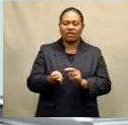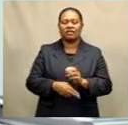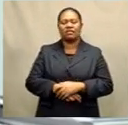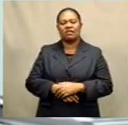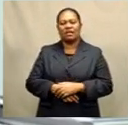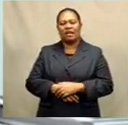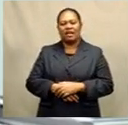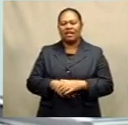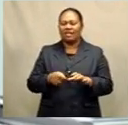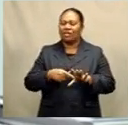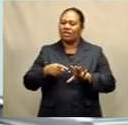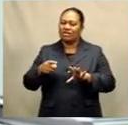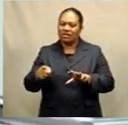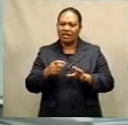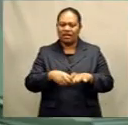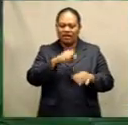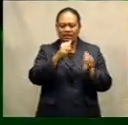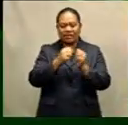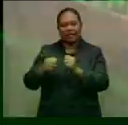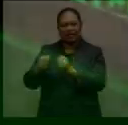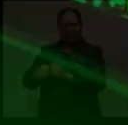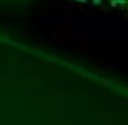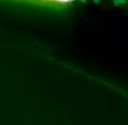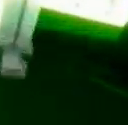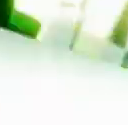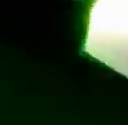interior settlement with ease.